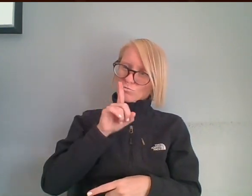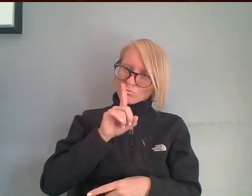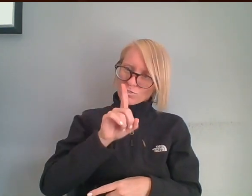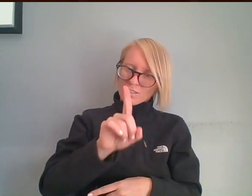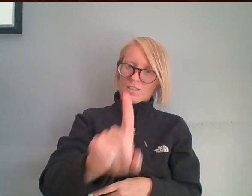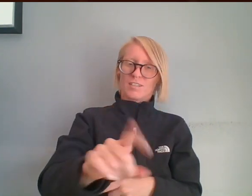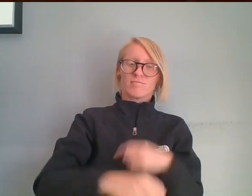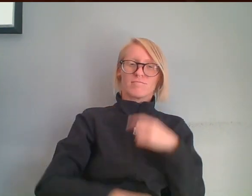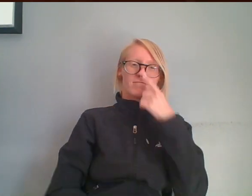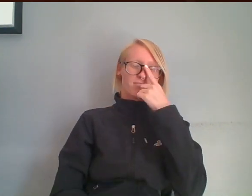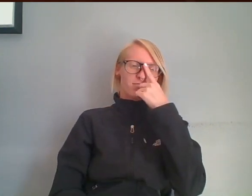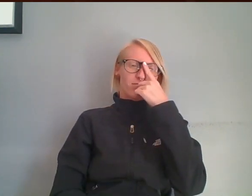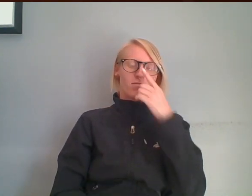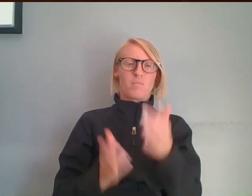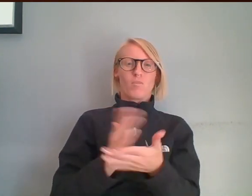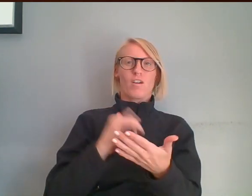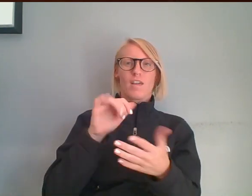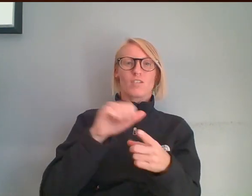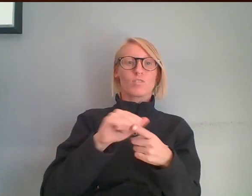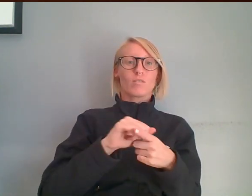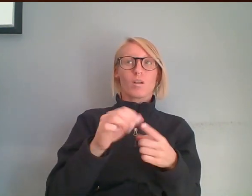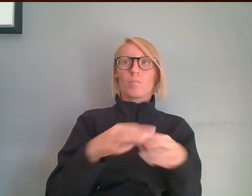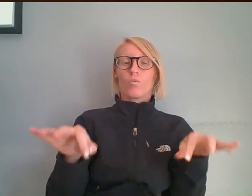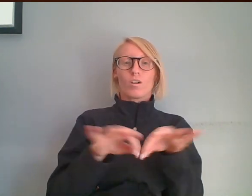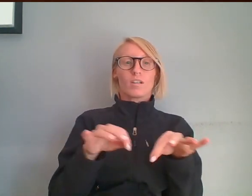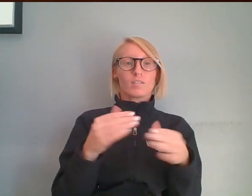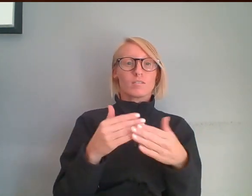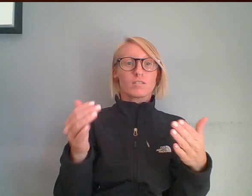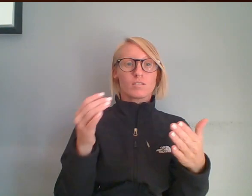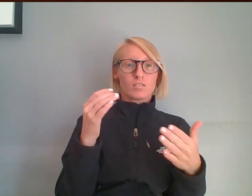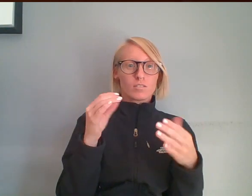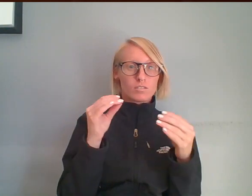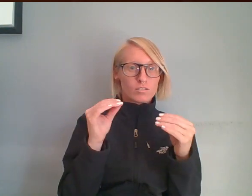part of that training, what do you think the most important thing they taught us was?